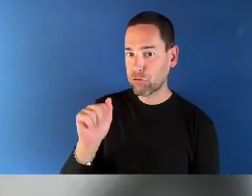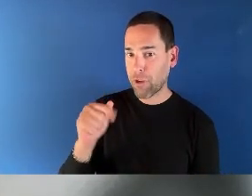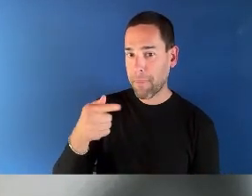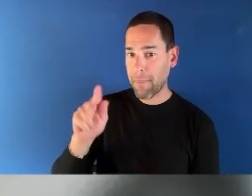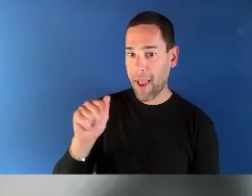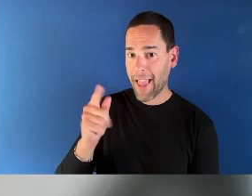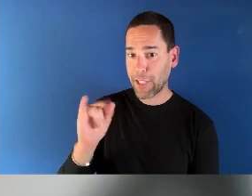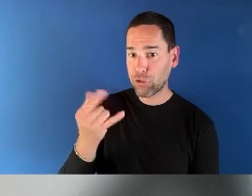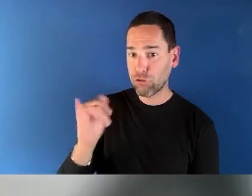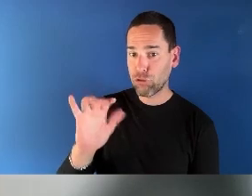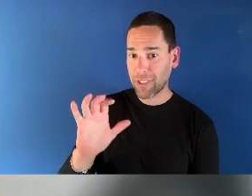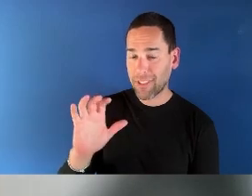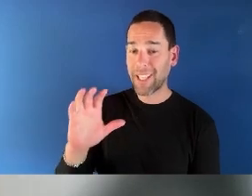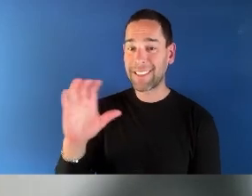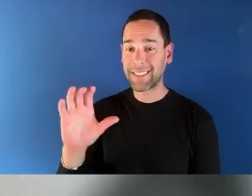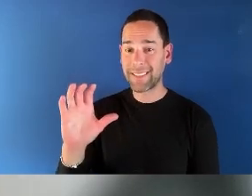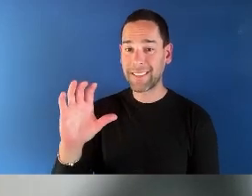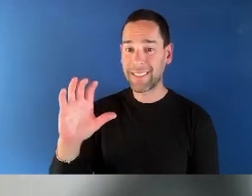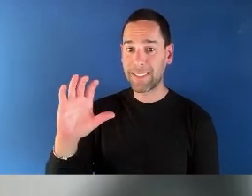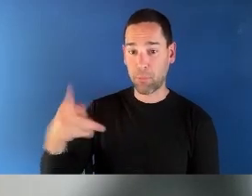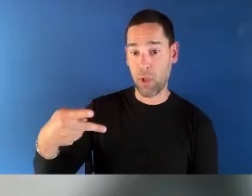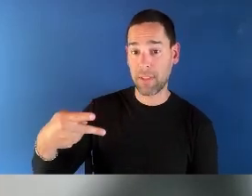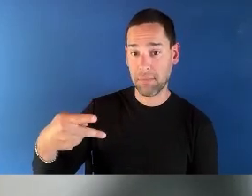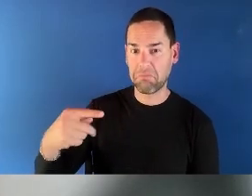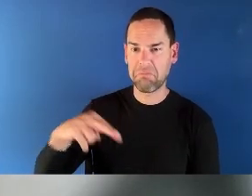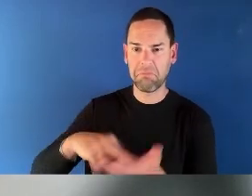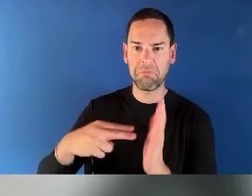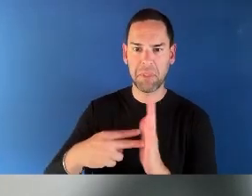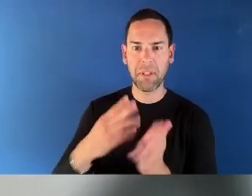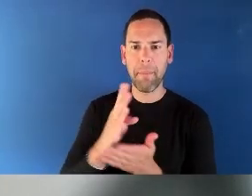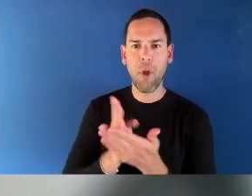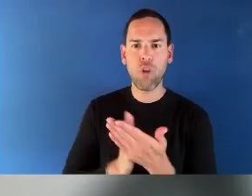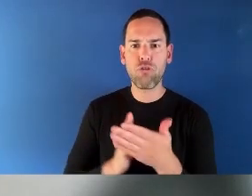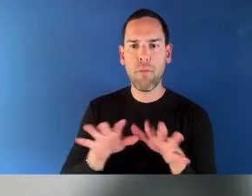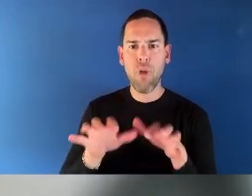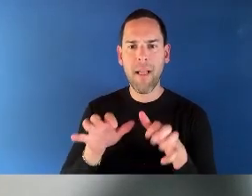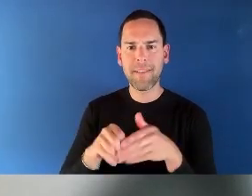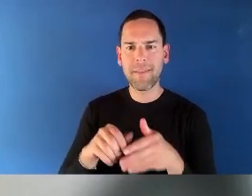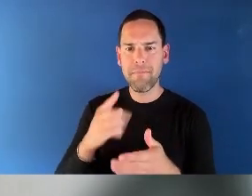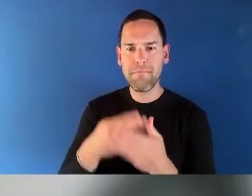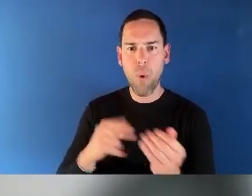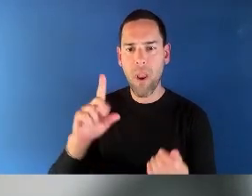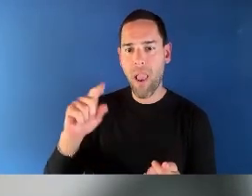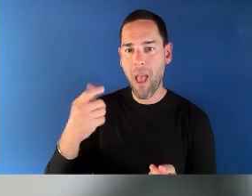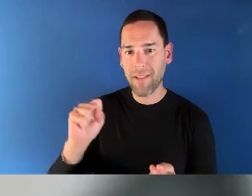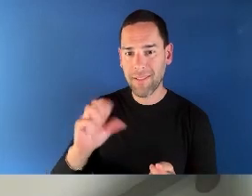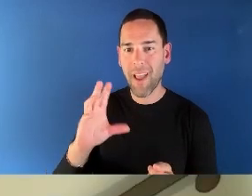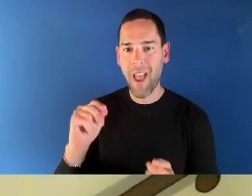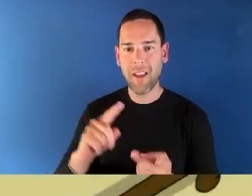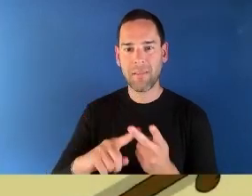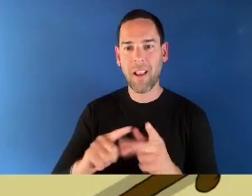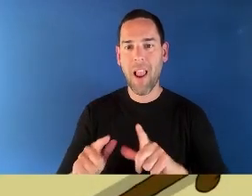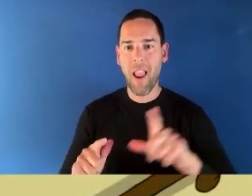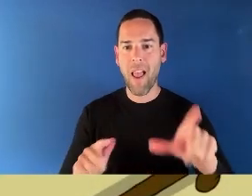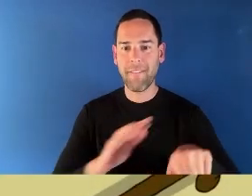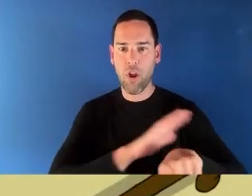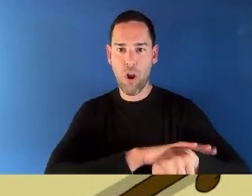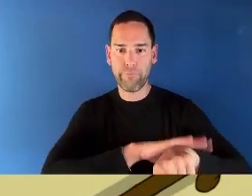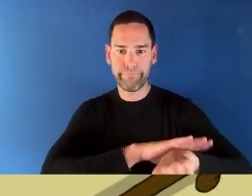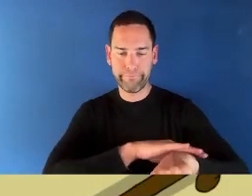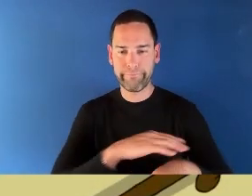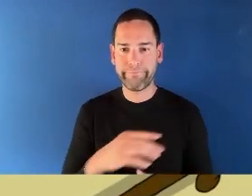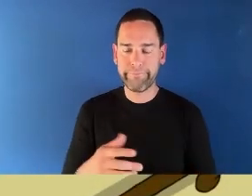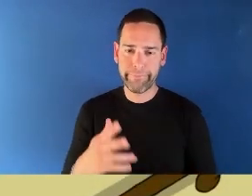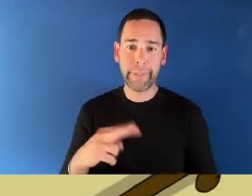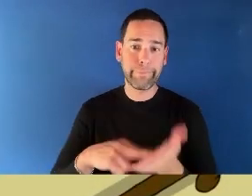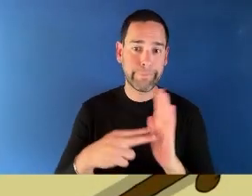I have partial paralysis in both my legs and my left arm. That means that I have trouble with steps and stairs.